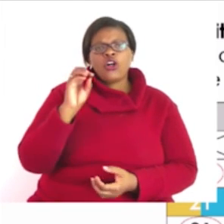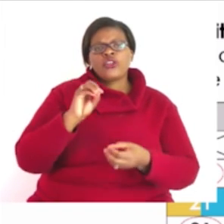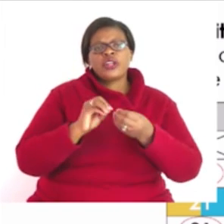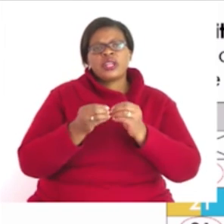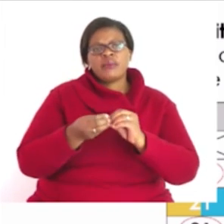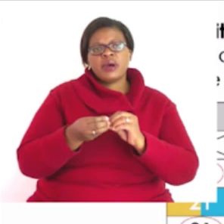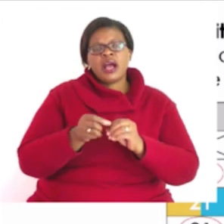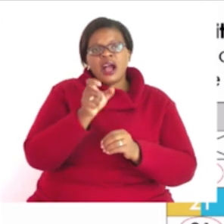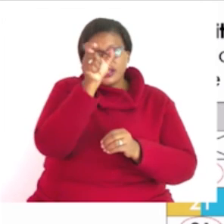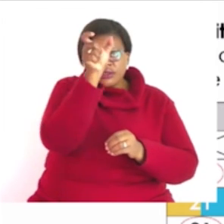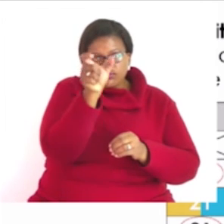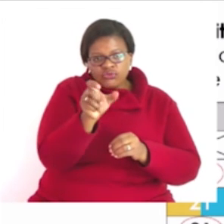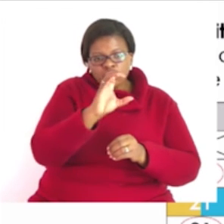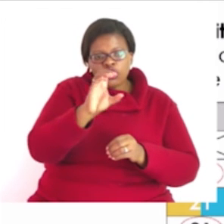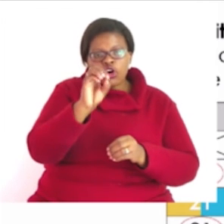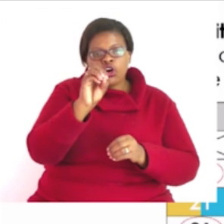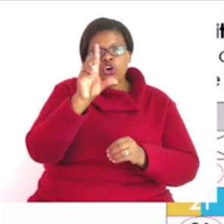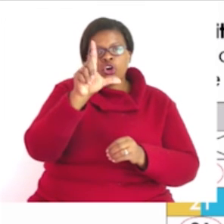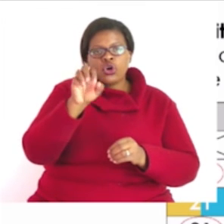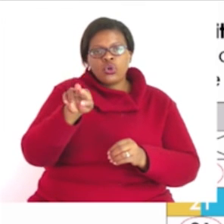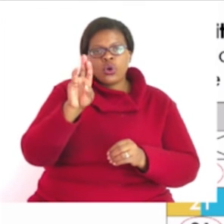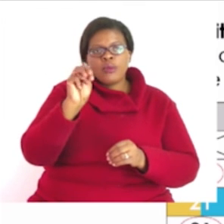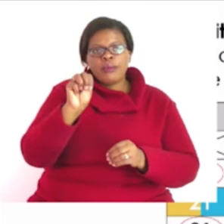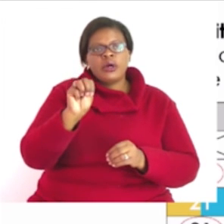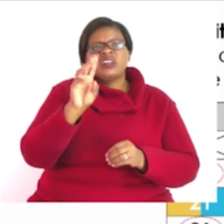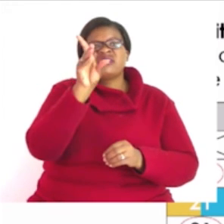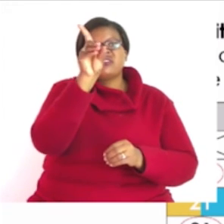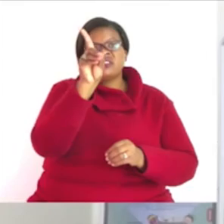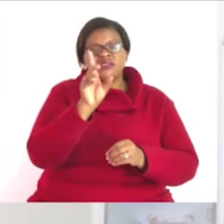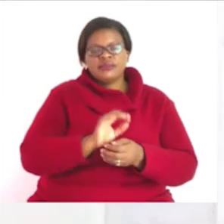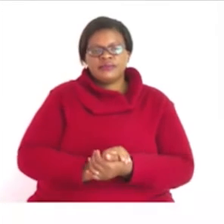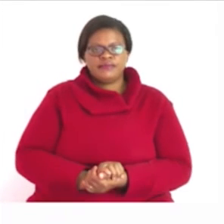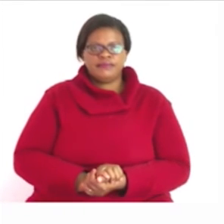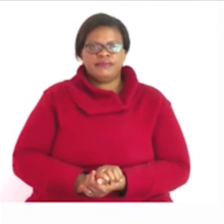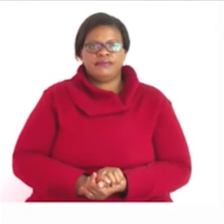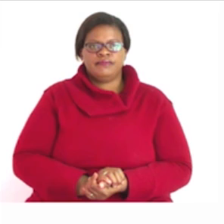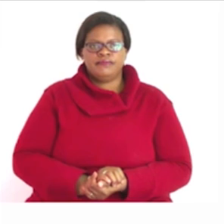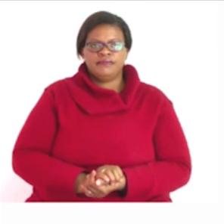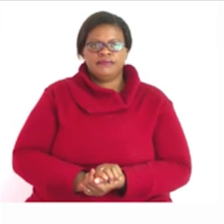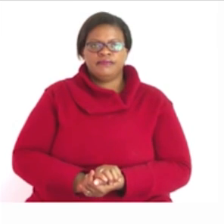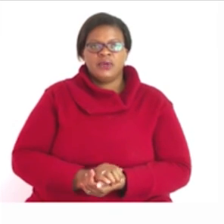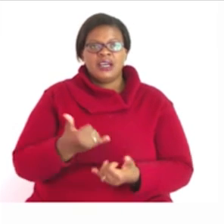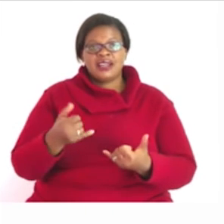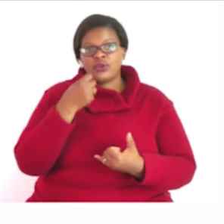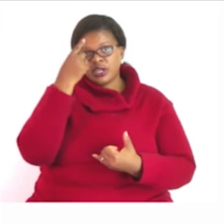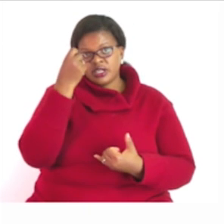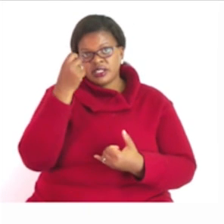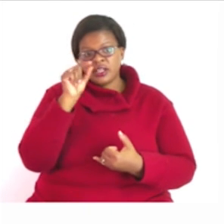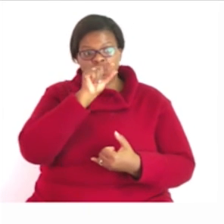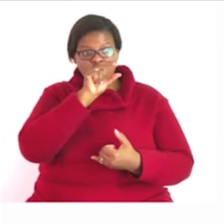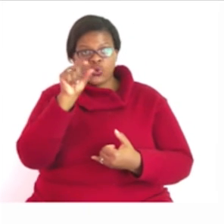column of D. Okay, let's proceed. Now that you understand what is a